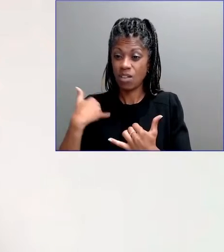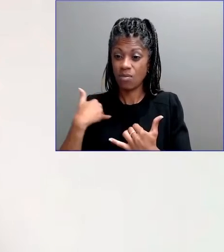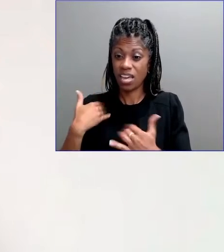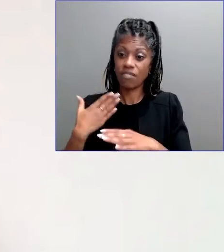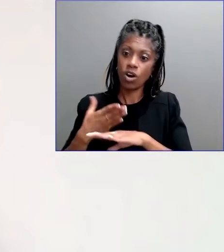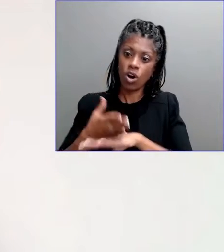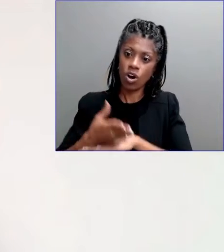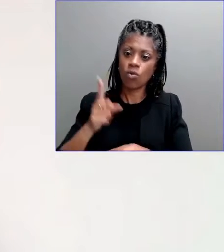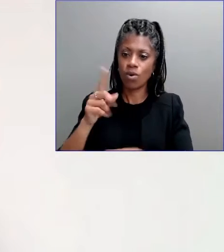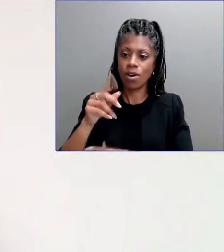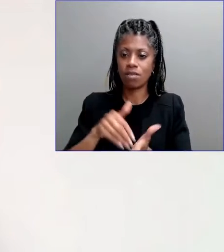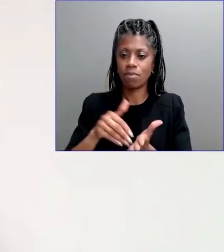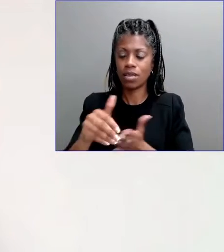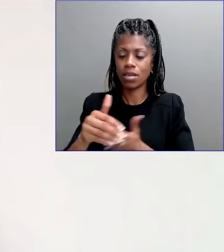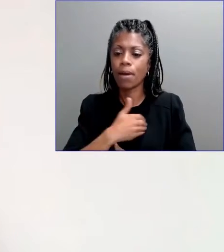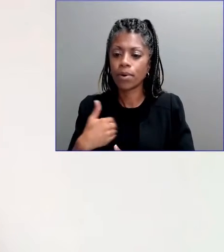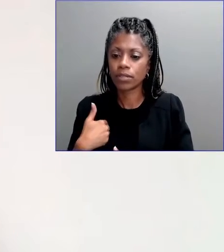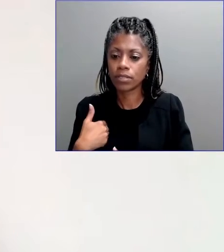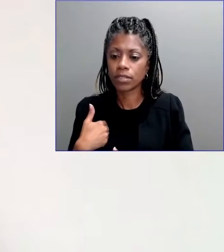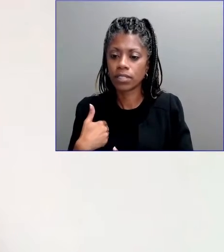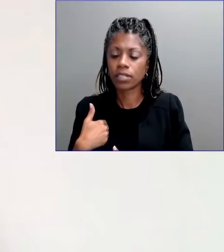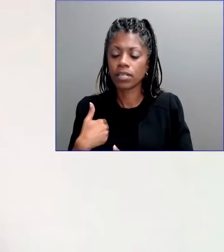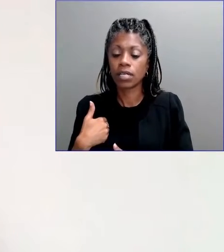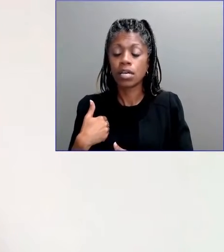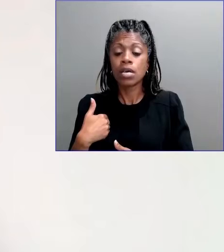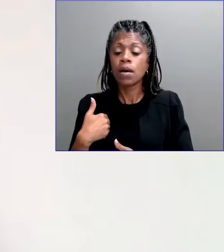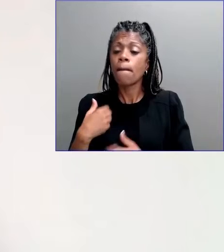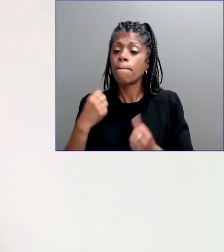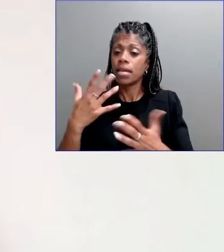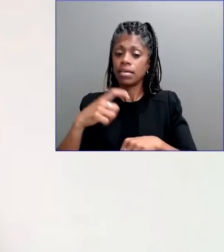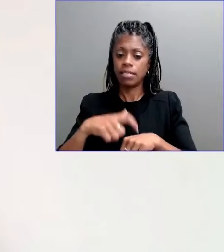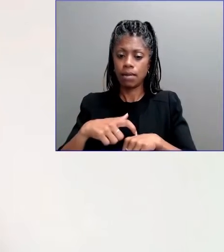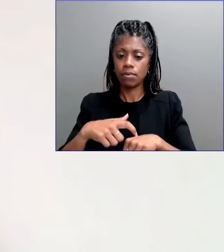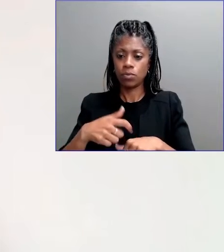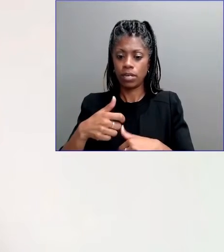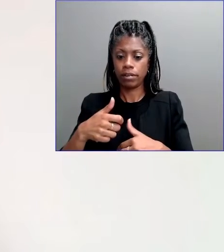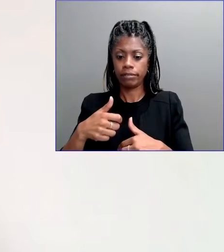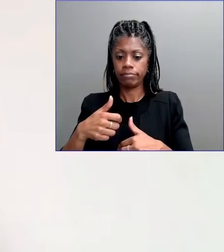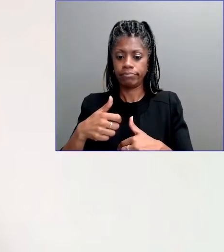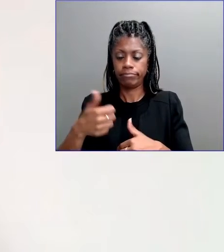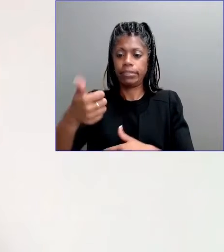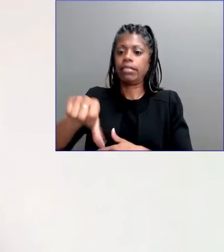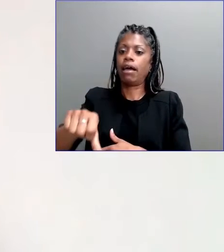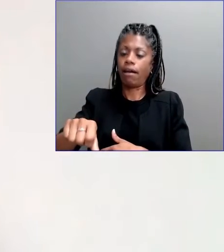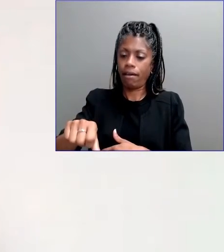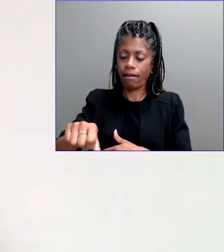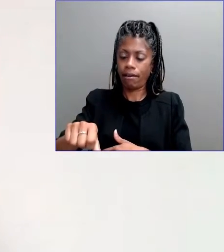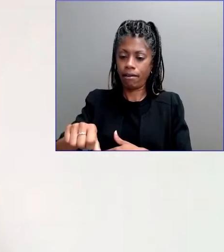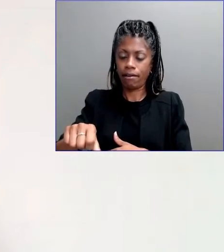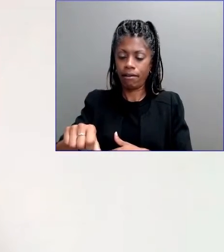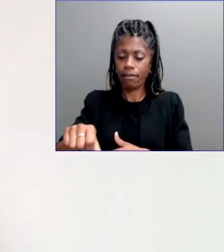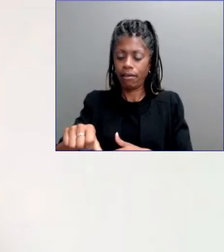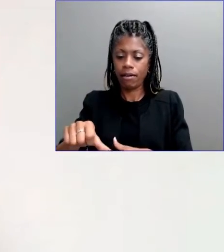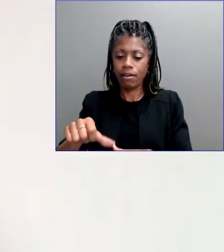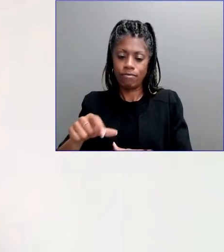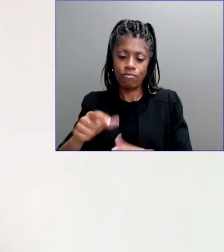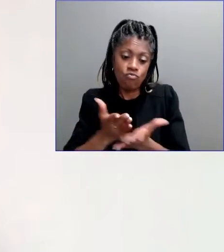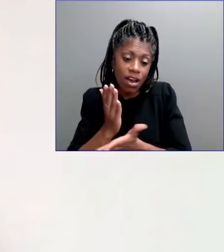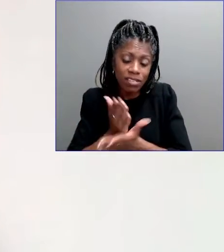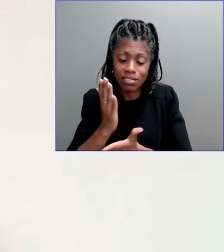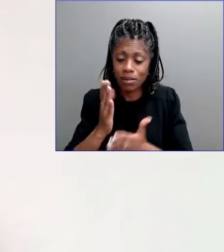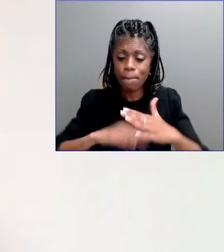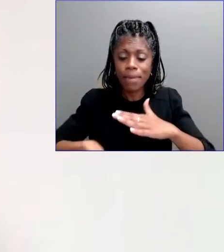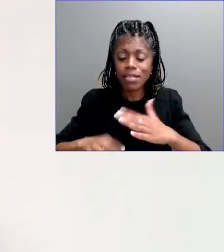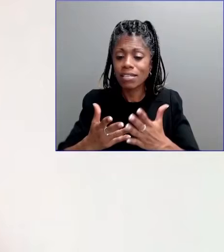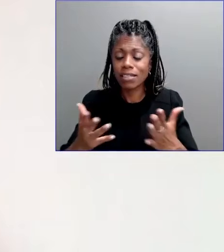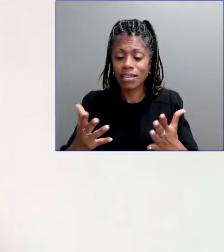and fear. We are often denied basic human rights like healthcare, workers' rights, access to driver's license, the